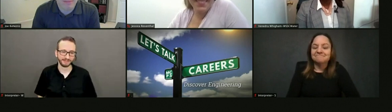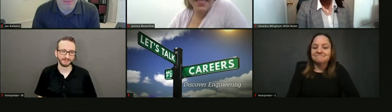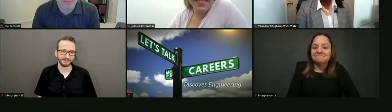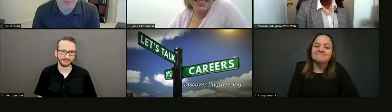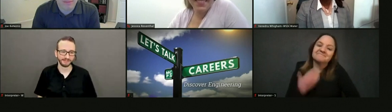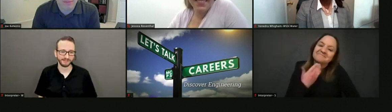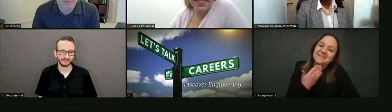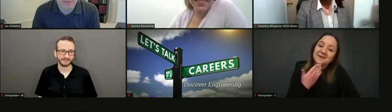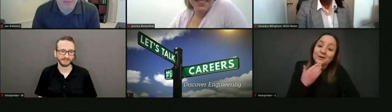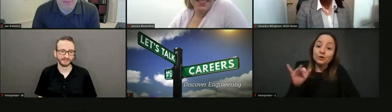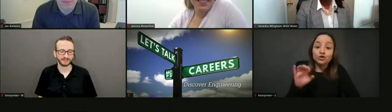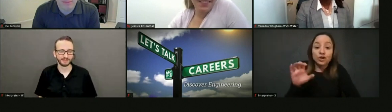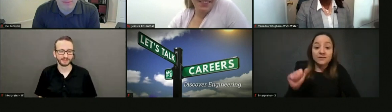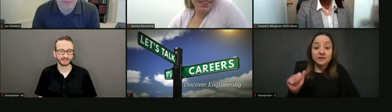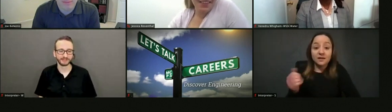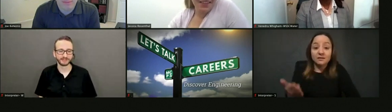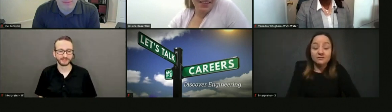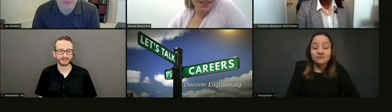Thank you. Jessica?